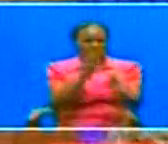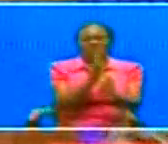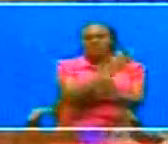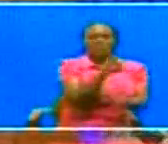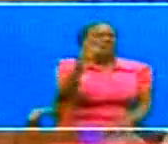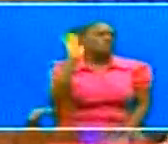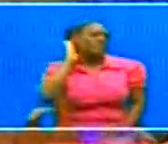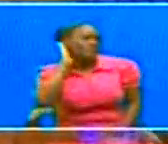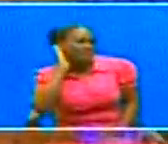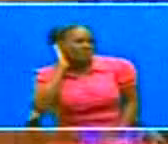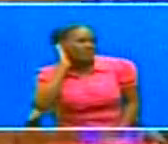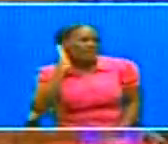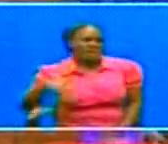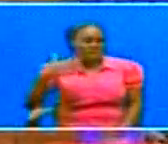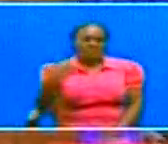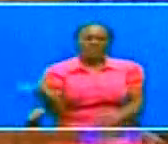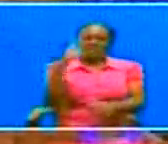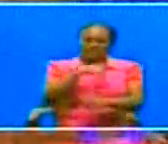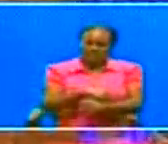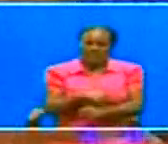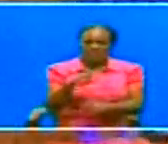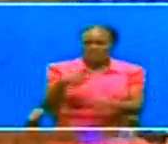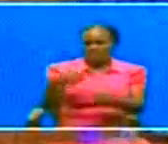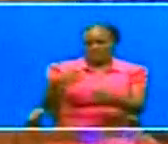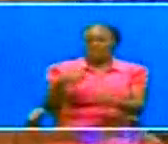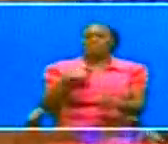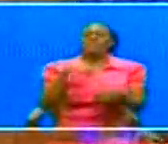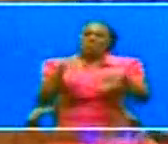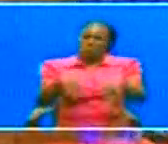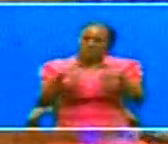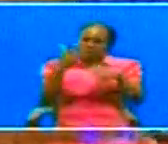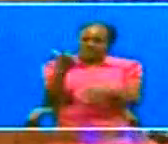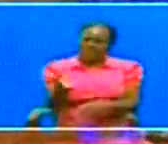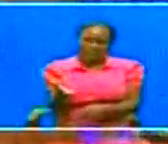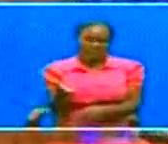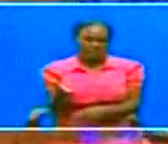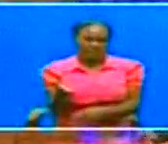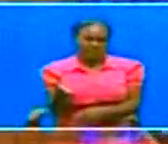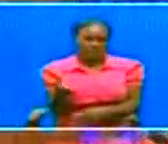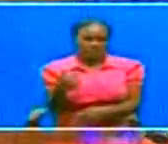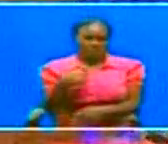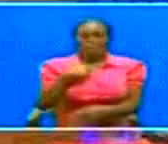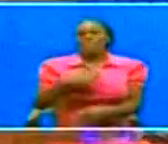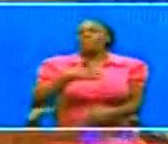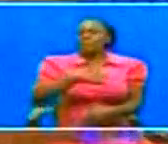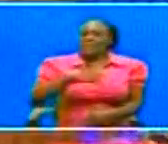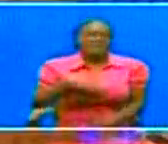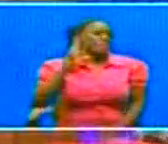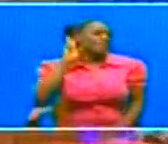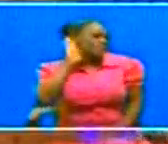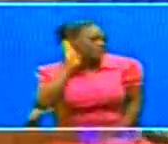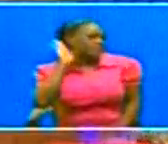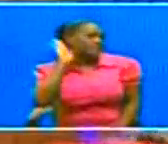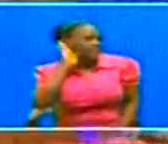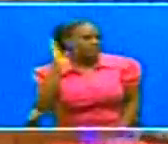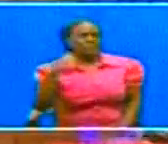to me. And I'd go every day religiously after work, I was a waitress, and I'd be like, please listen to me, please let me